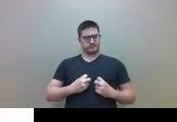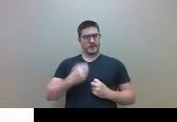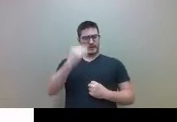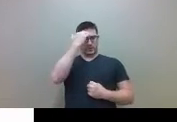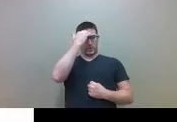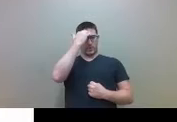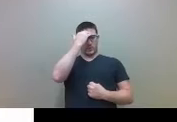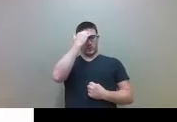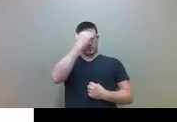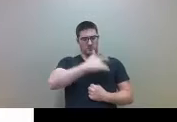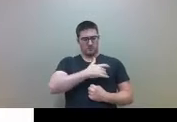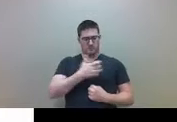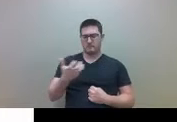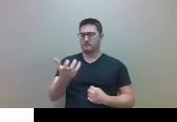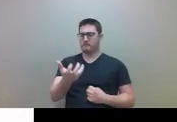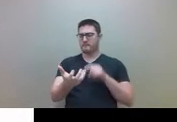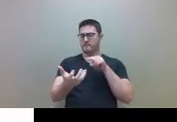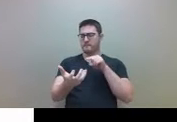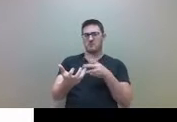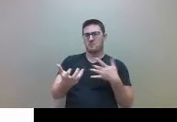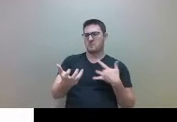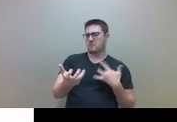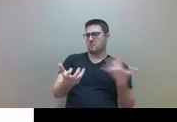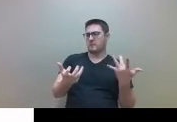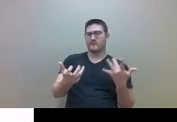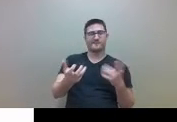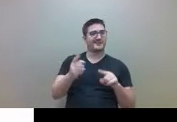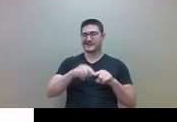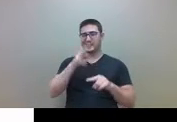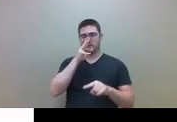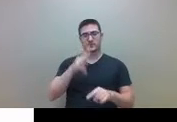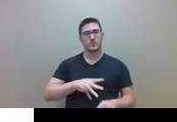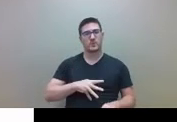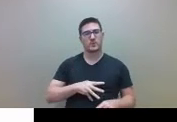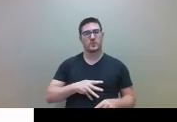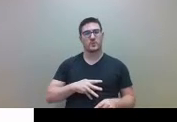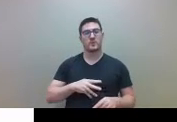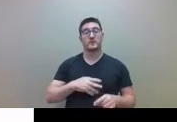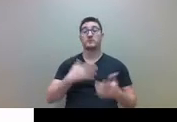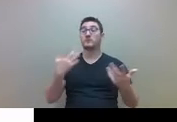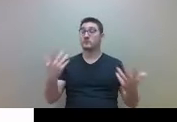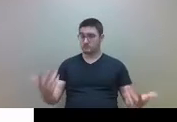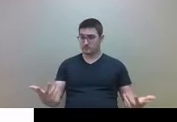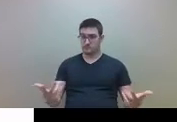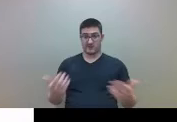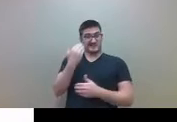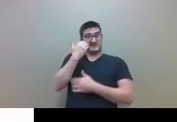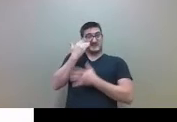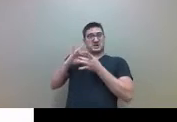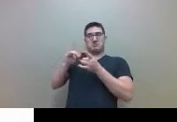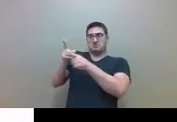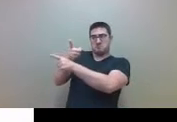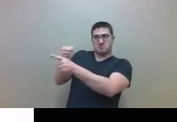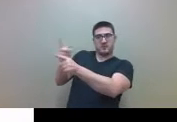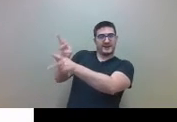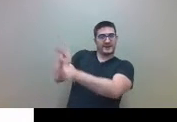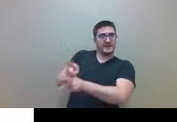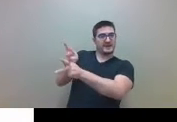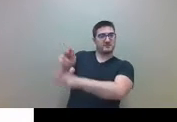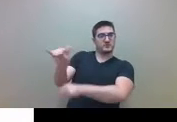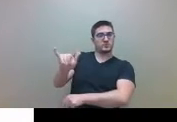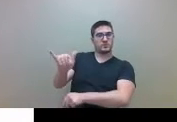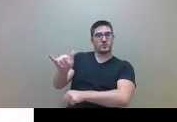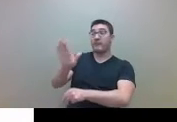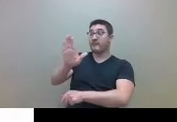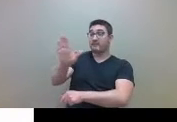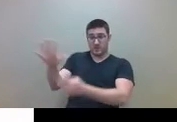much as possible, gathering support and stories from other caregivers, because this